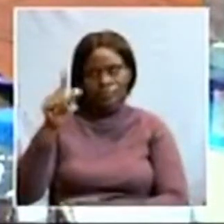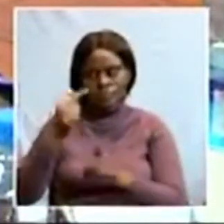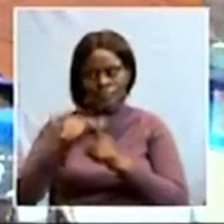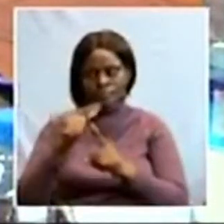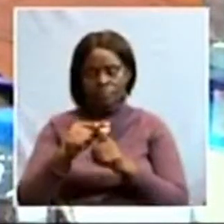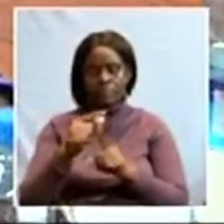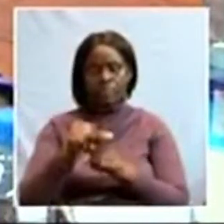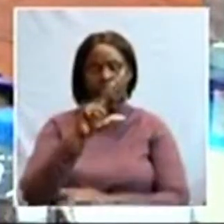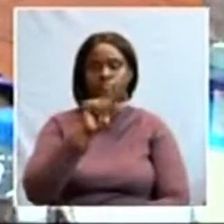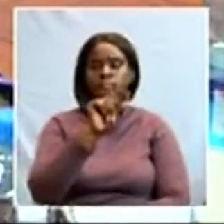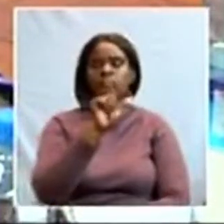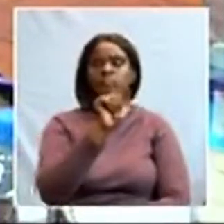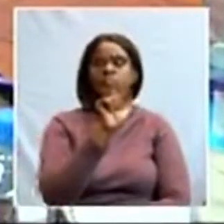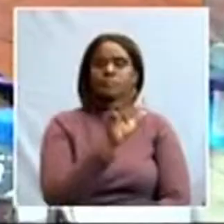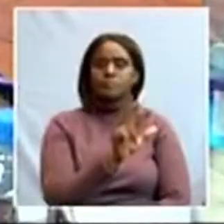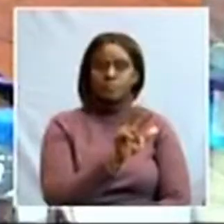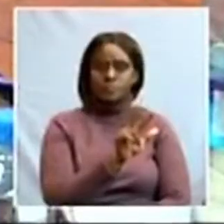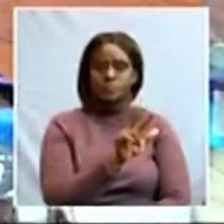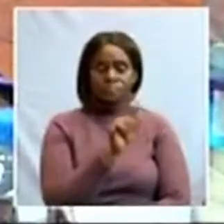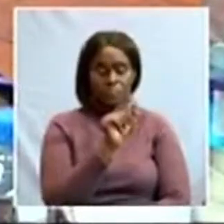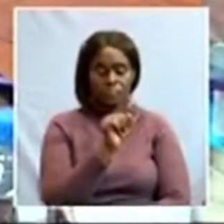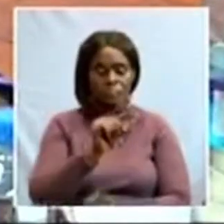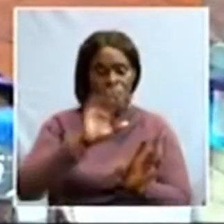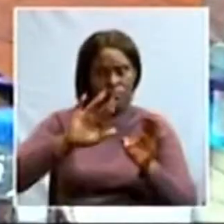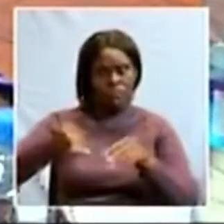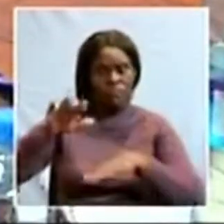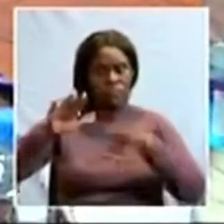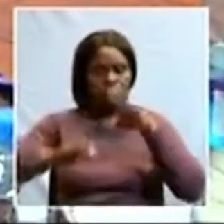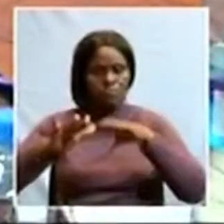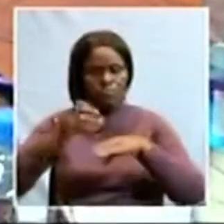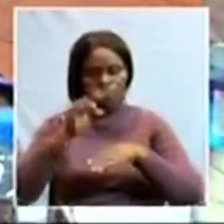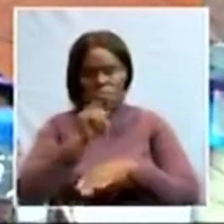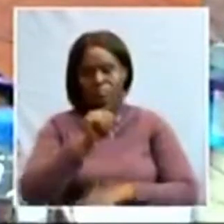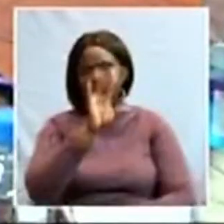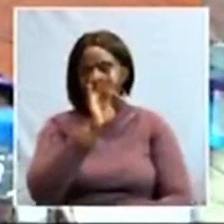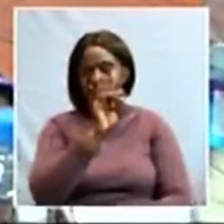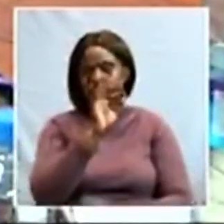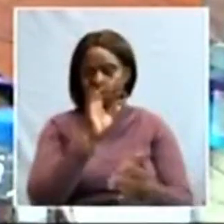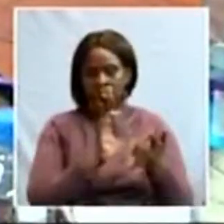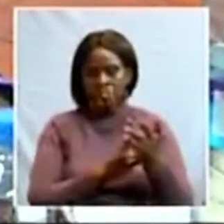December 2023, leaving the balance of